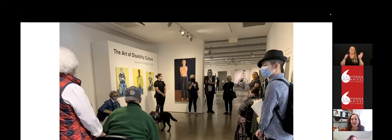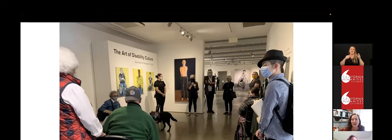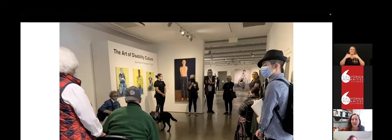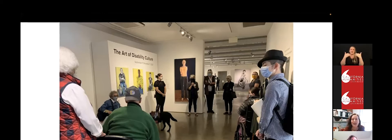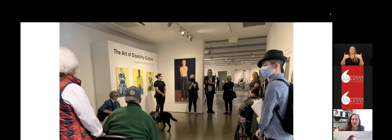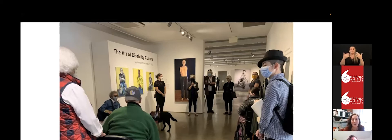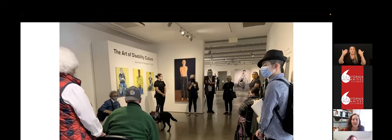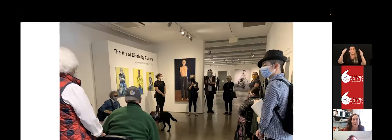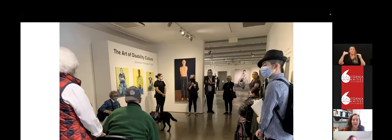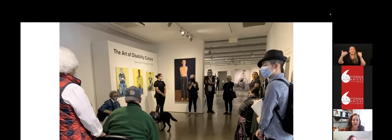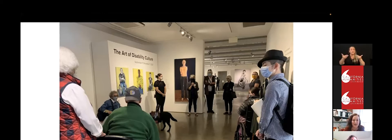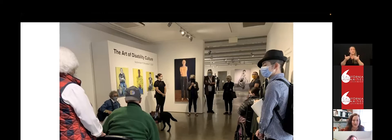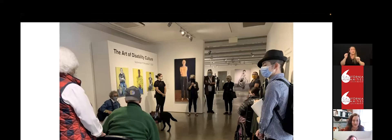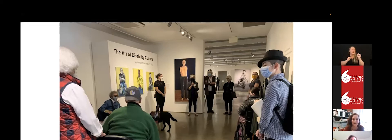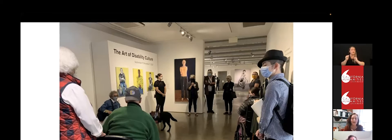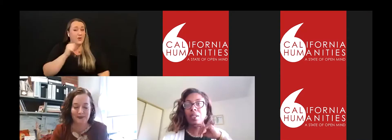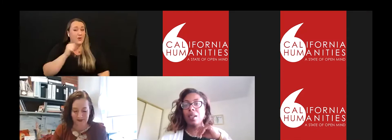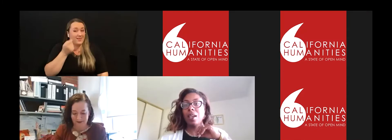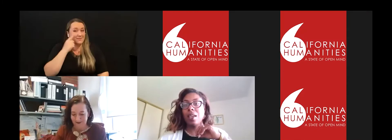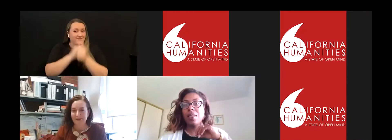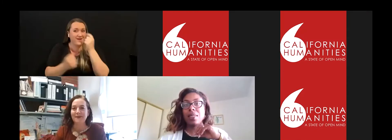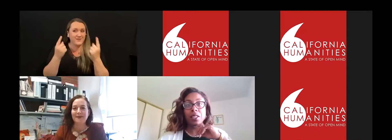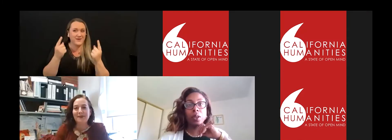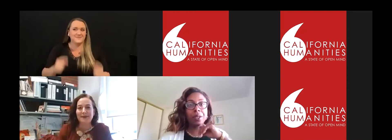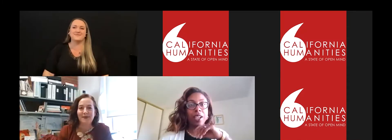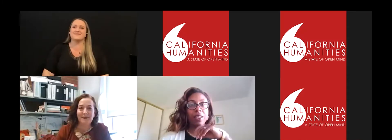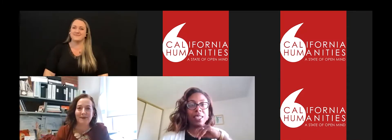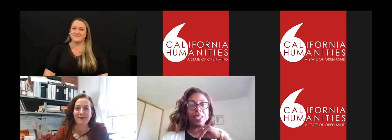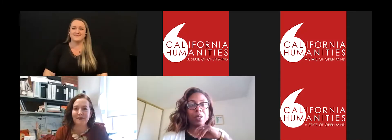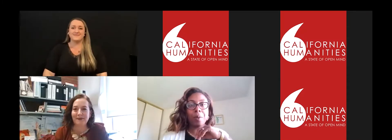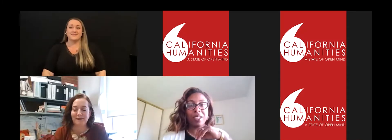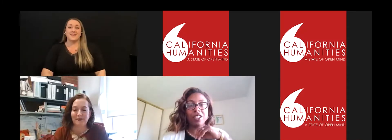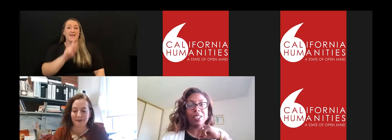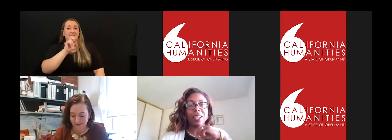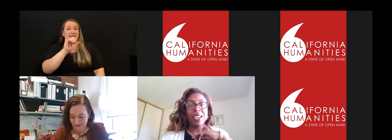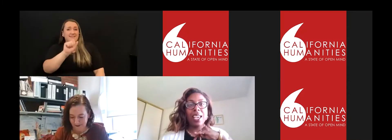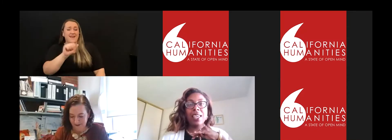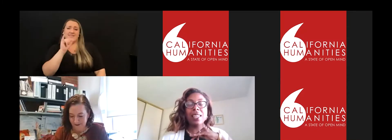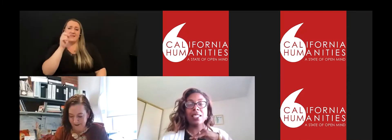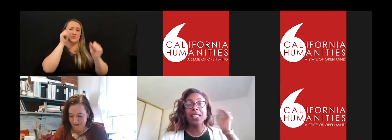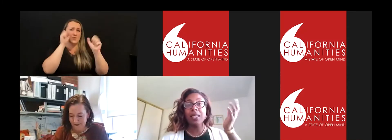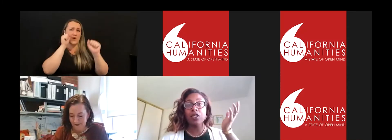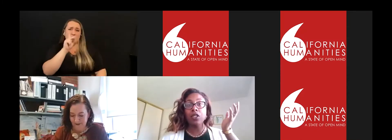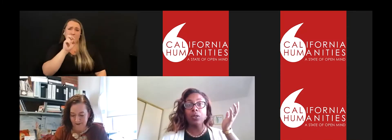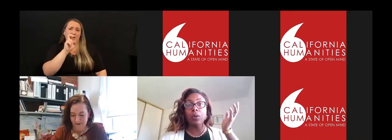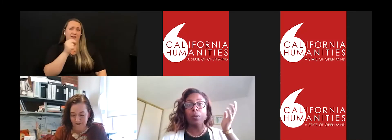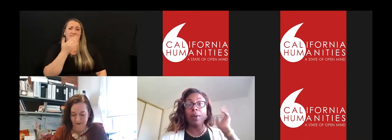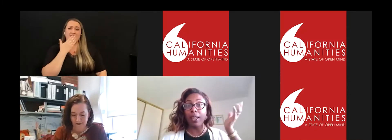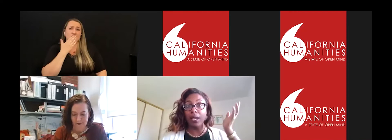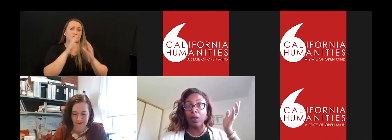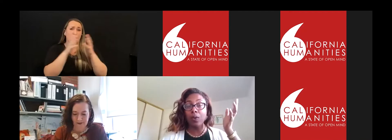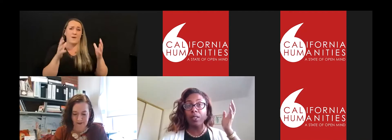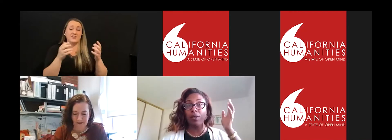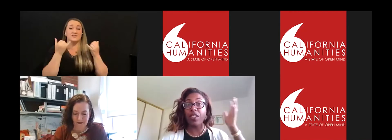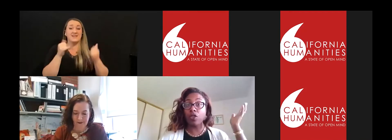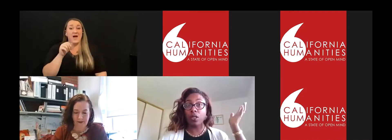introduces the show a little bit for everyone. That's incredible, Karen. Thank you so much. And that takes us to